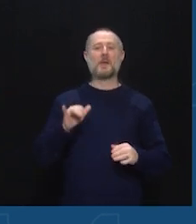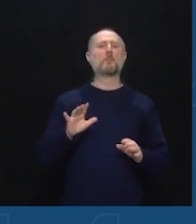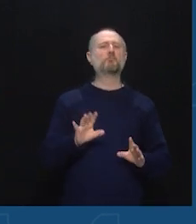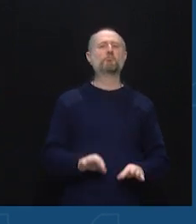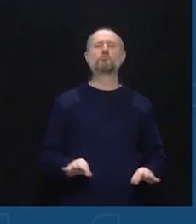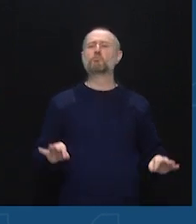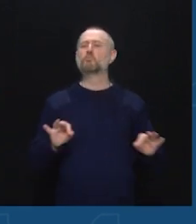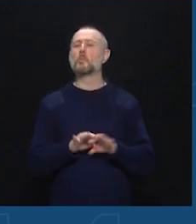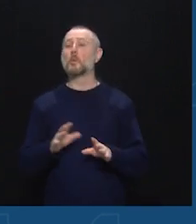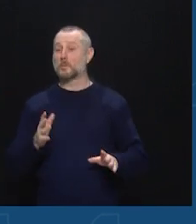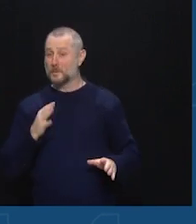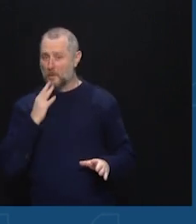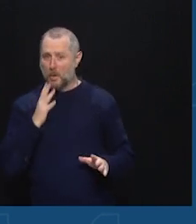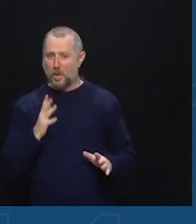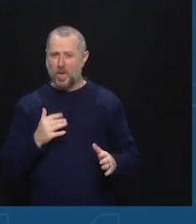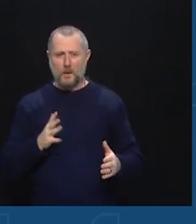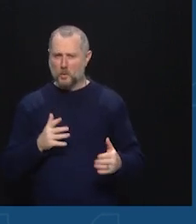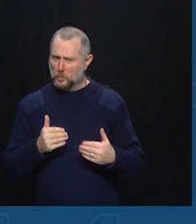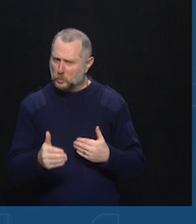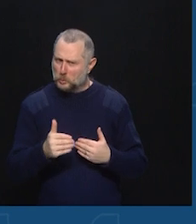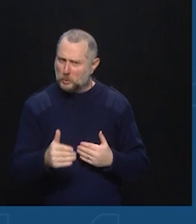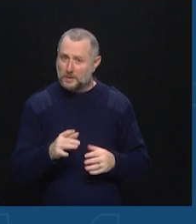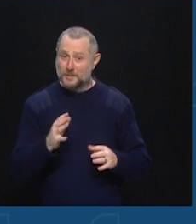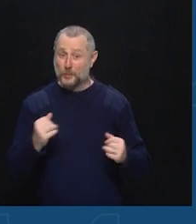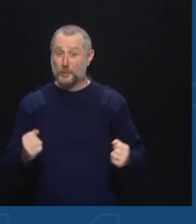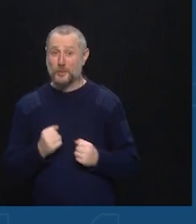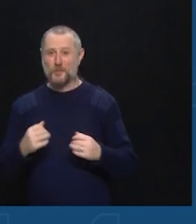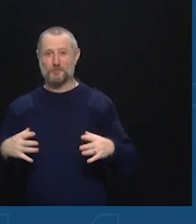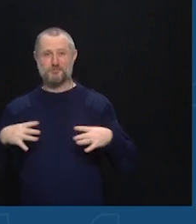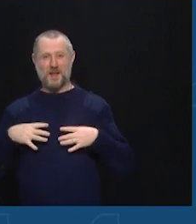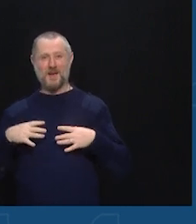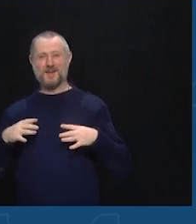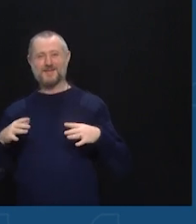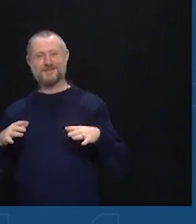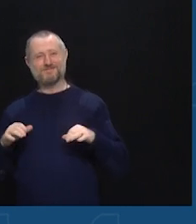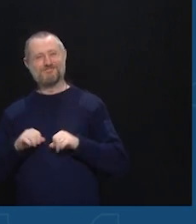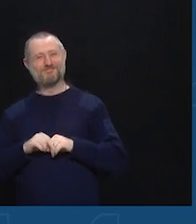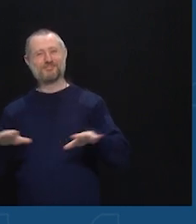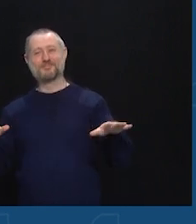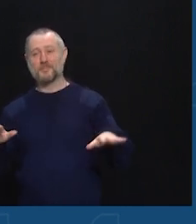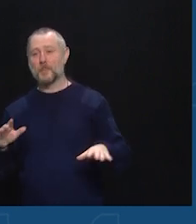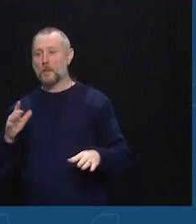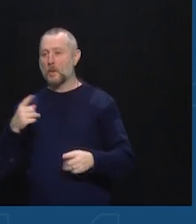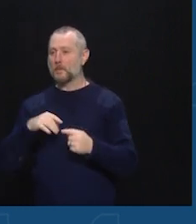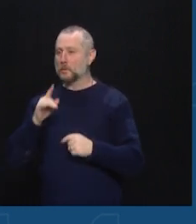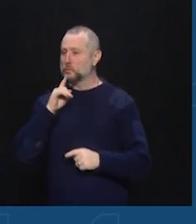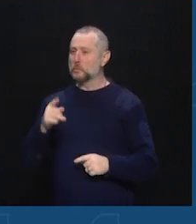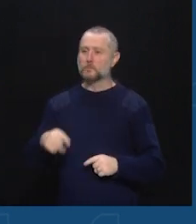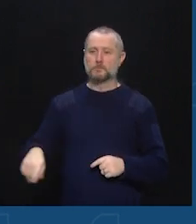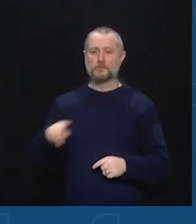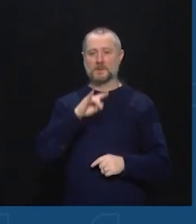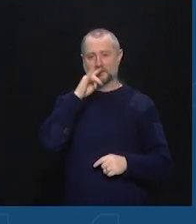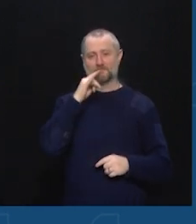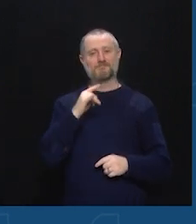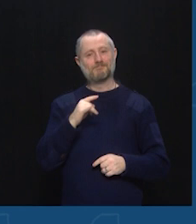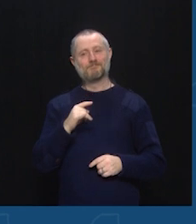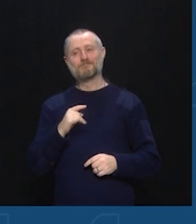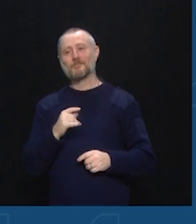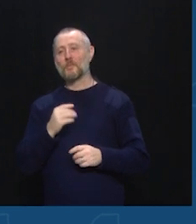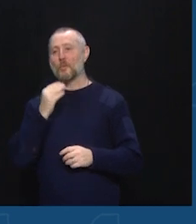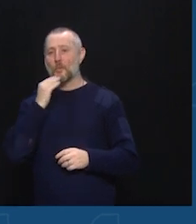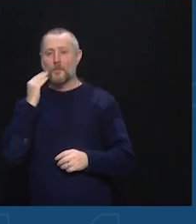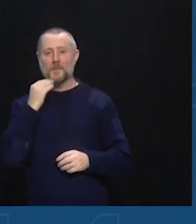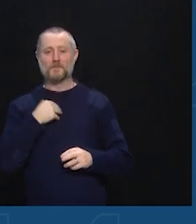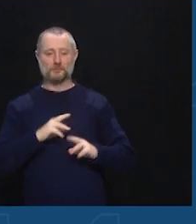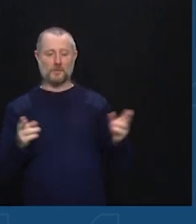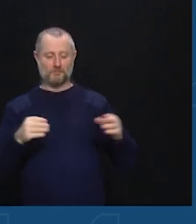break coming up over the next few weeks, depending on the school district. So we're going to be making sure all the children are going home with test kits